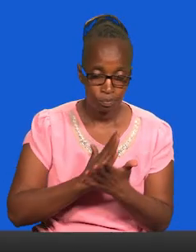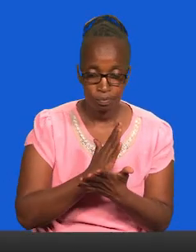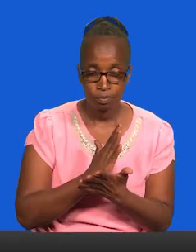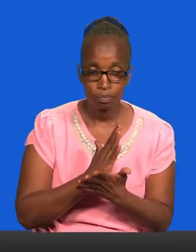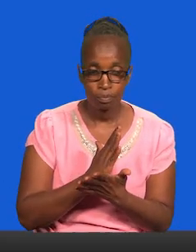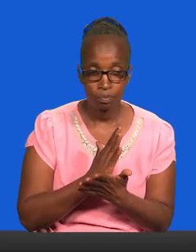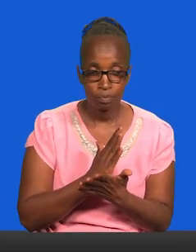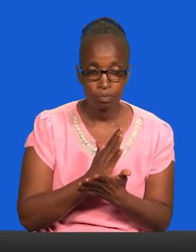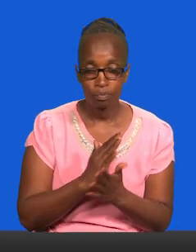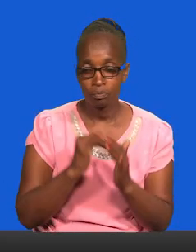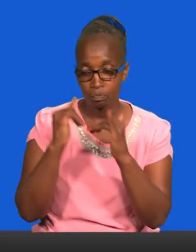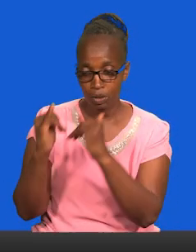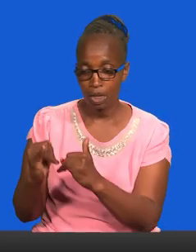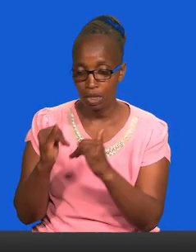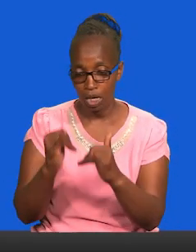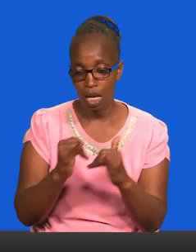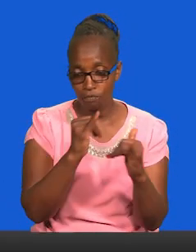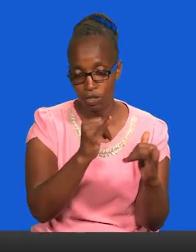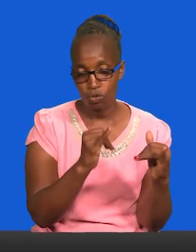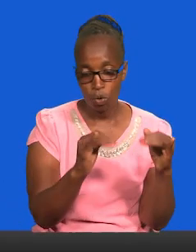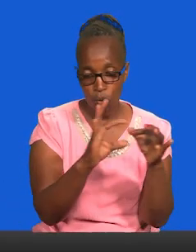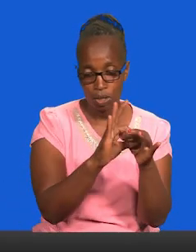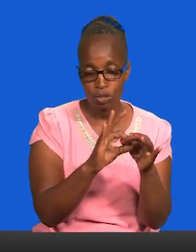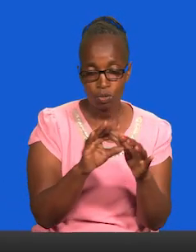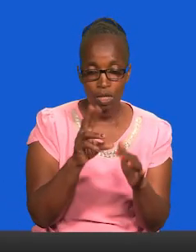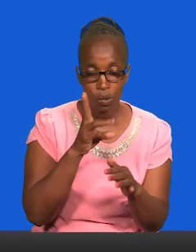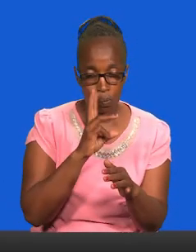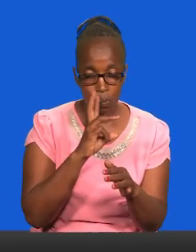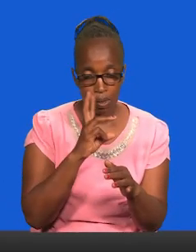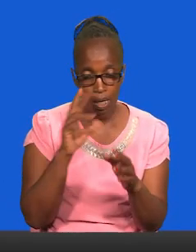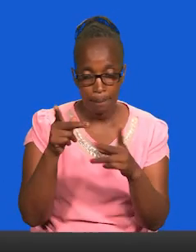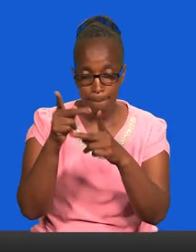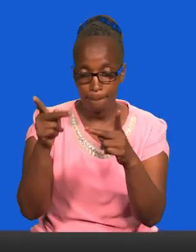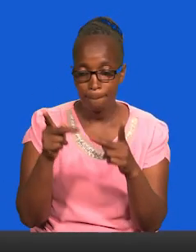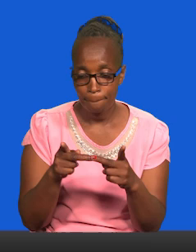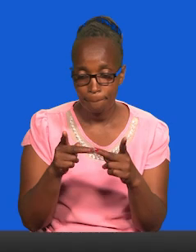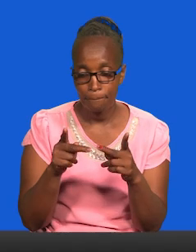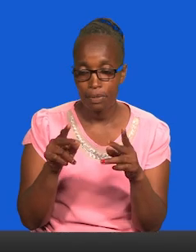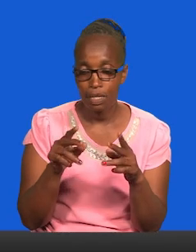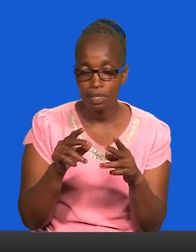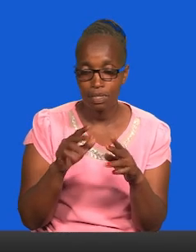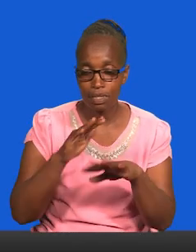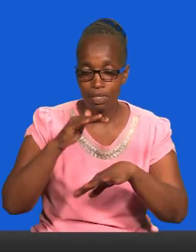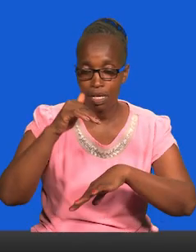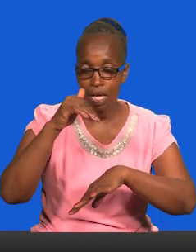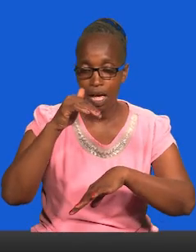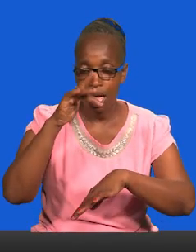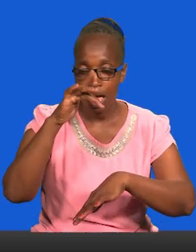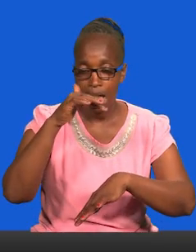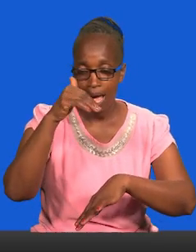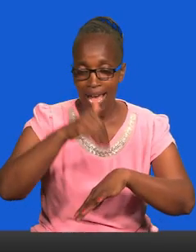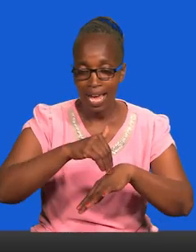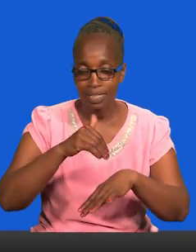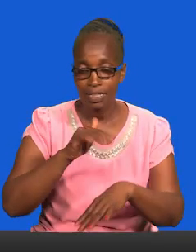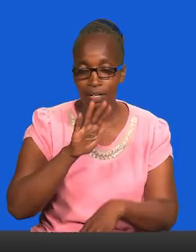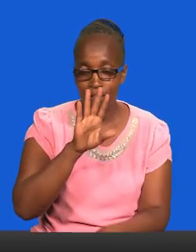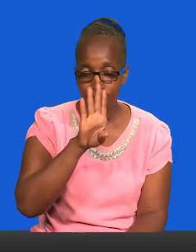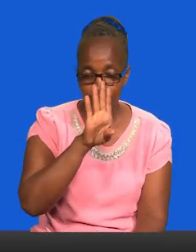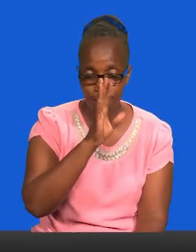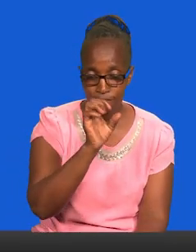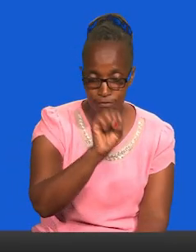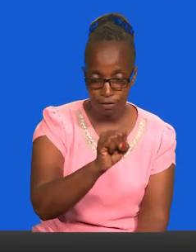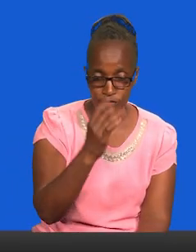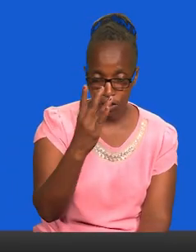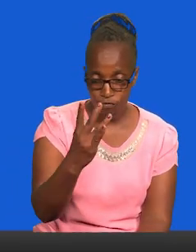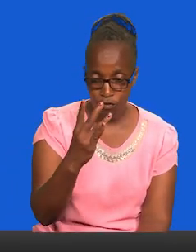is through the individual connections as well as water kiosks, is at 54%. So we are doing